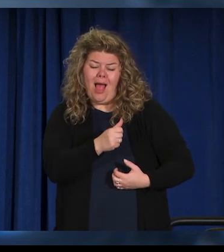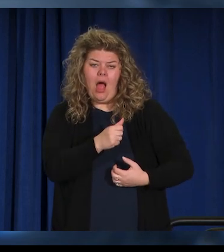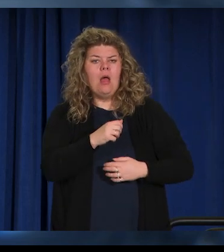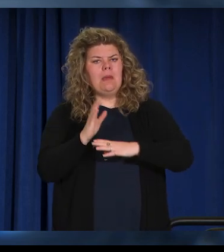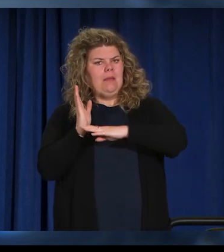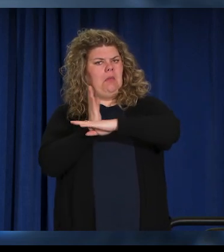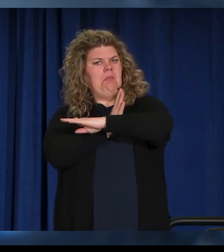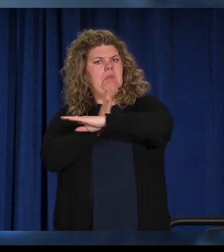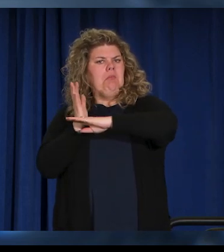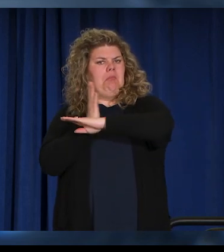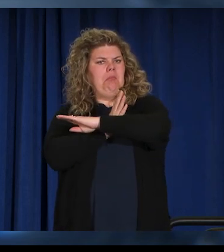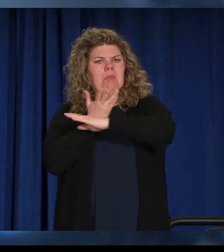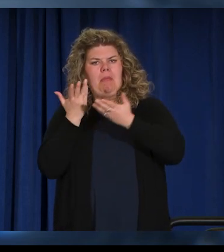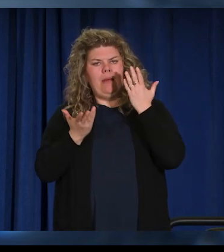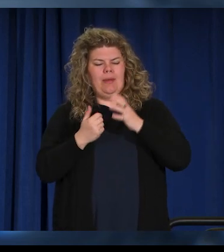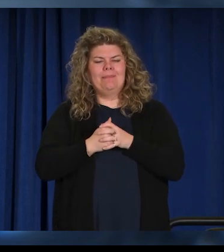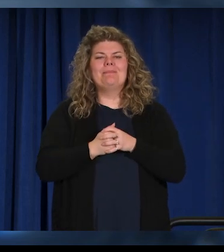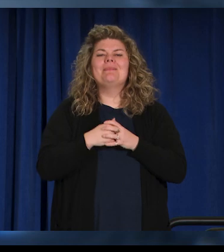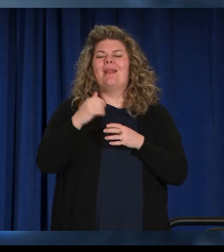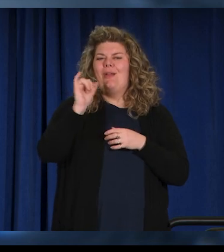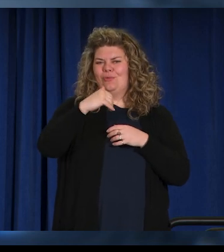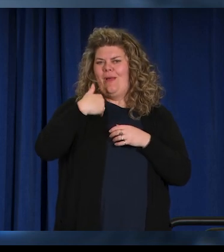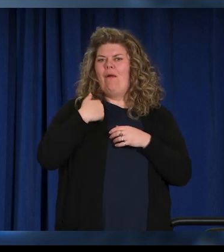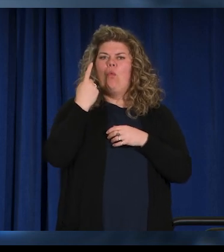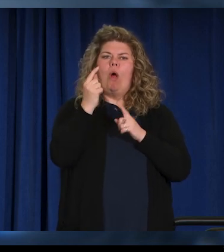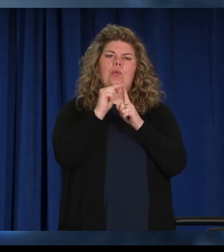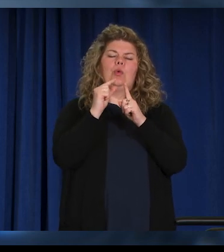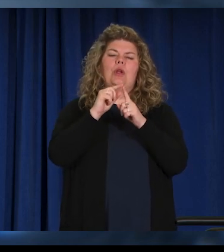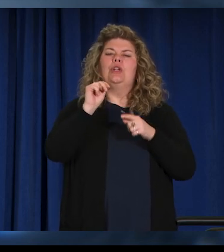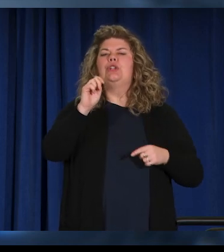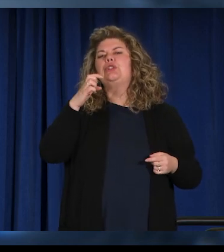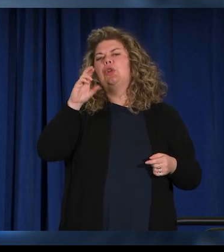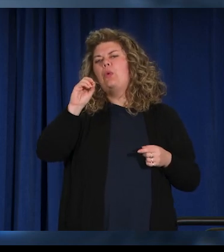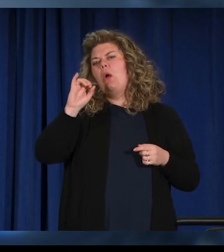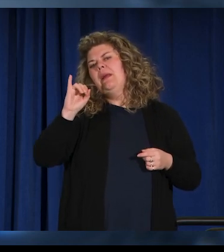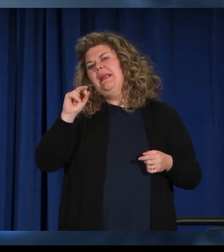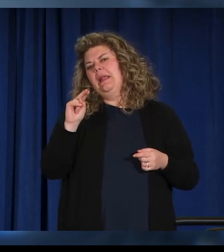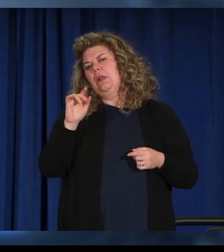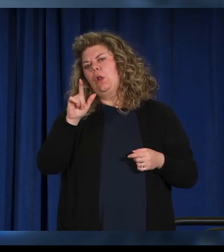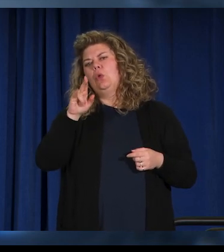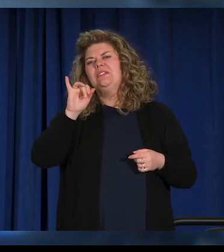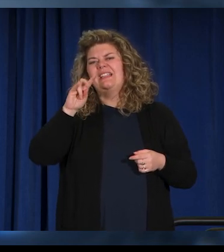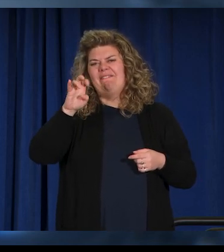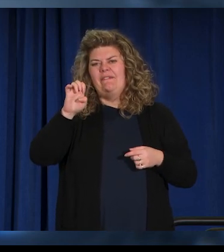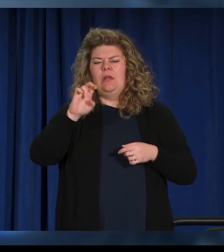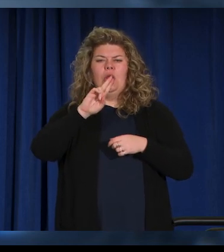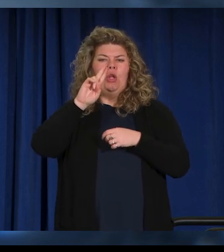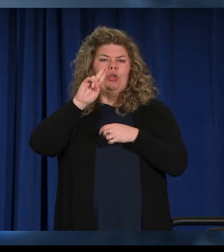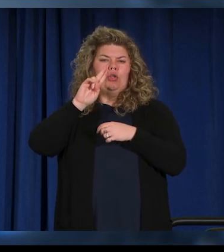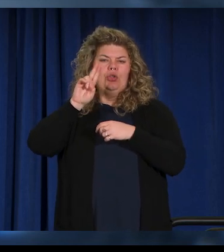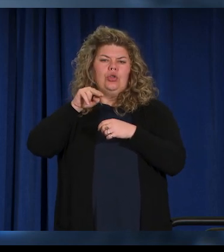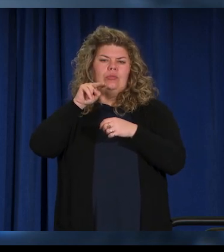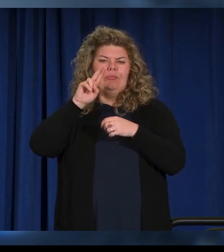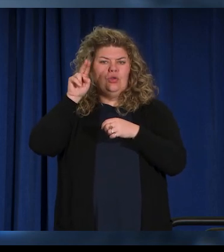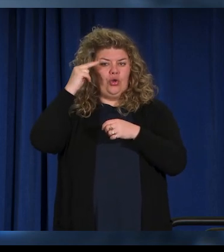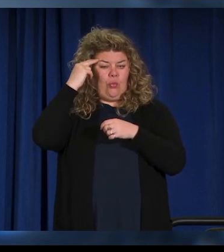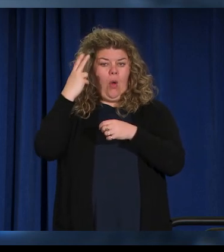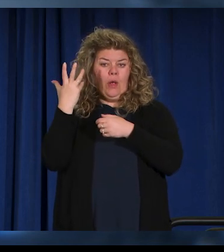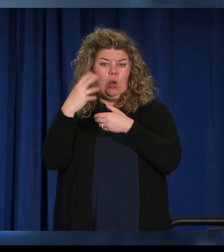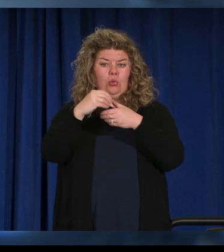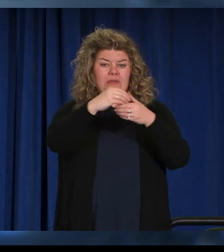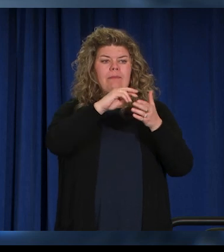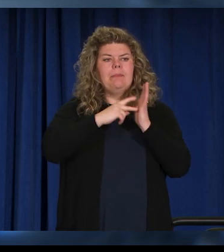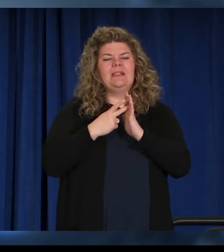term neuro-inclusive, which is a core part of our presentation. Neuro-inclusive is used to describe systems and practices that account